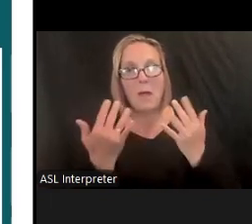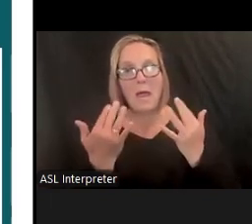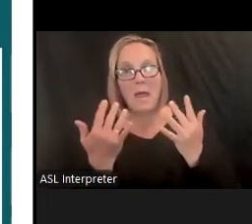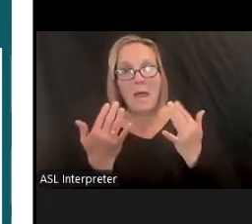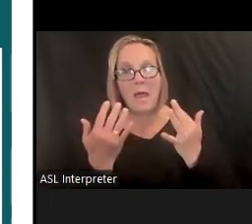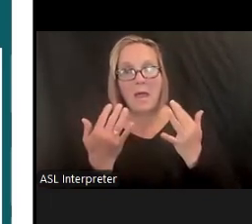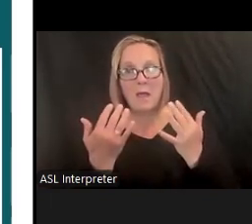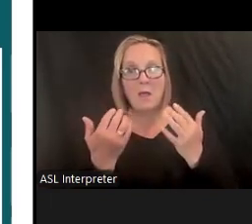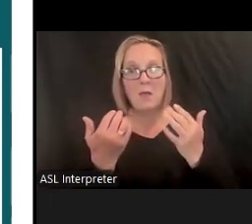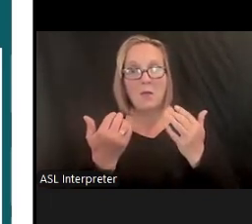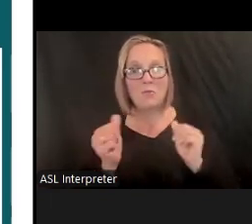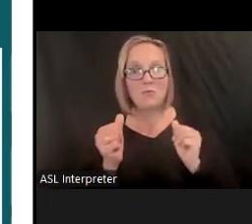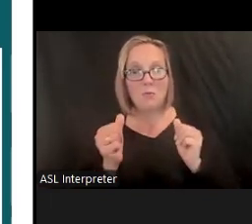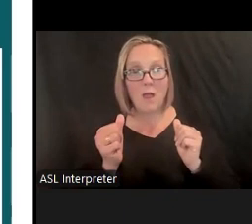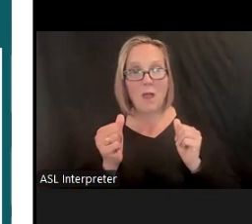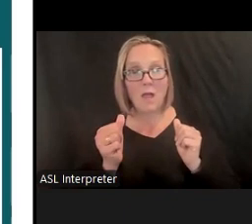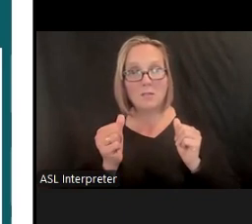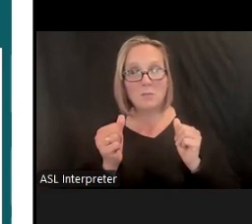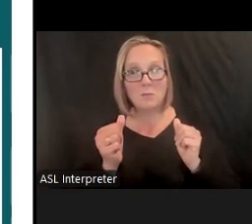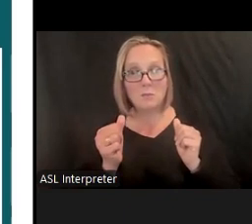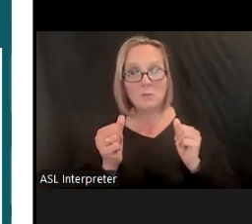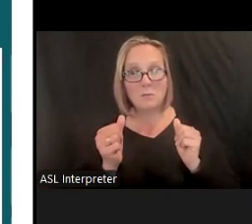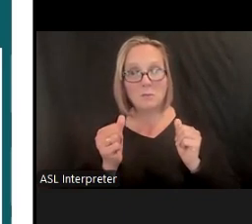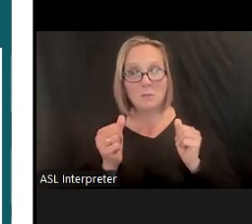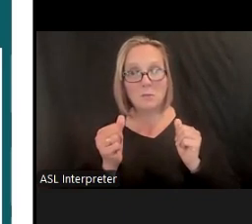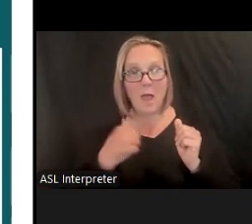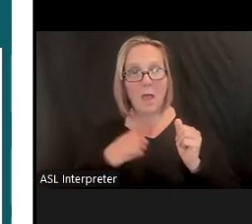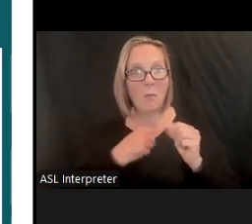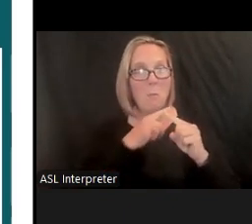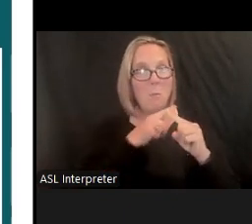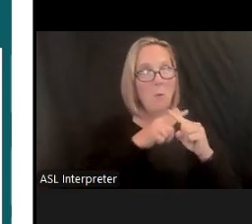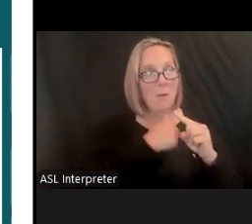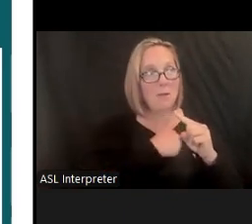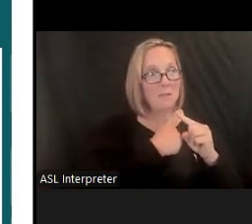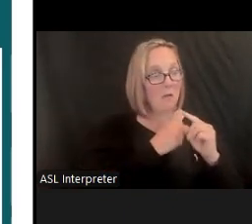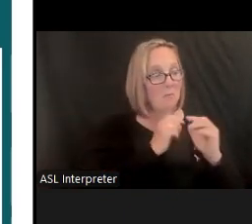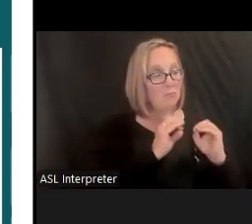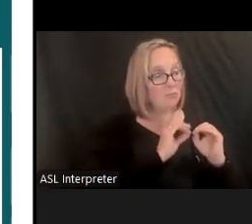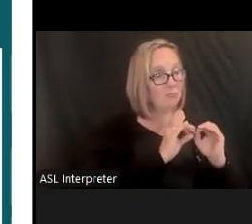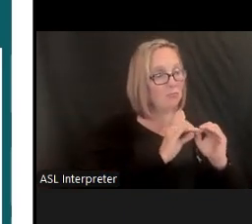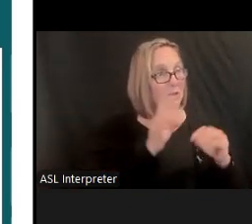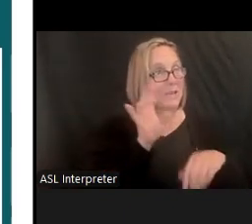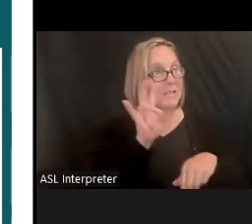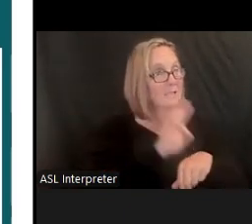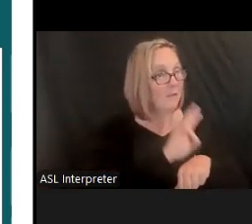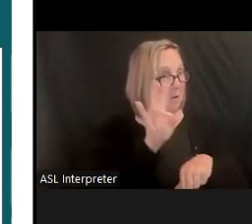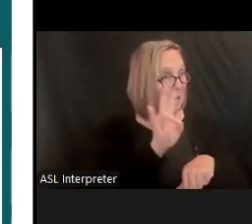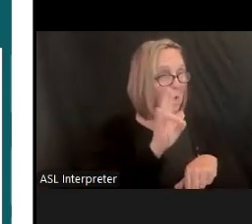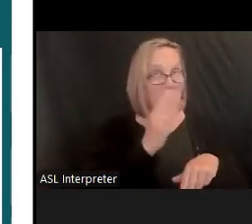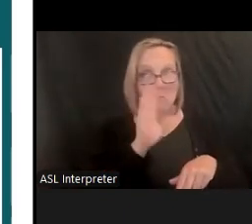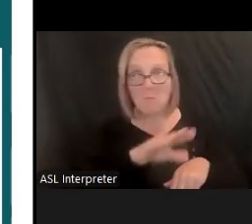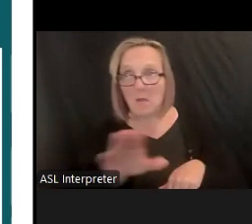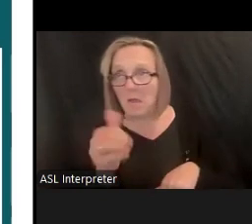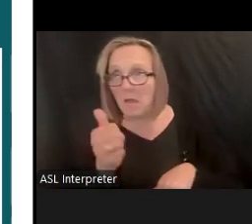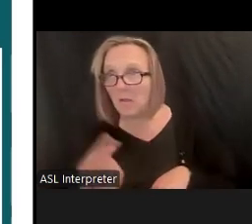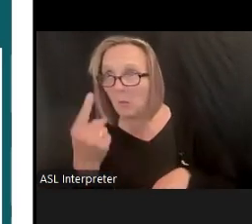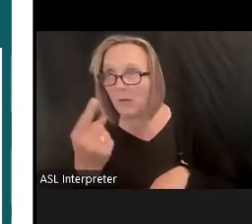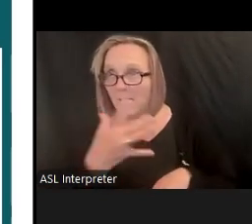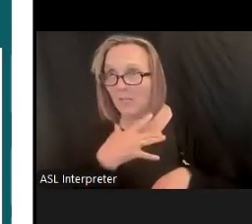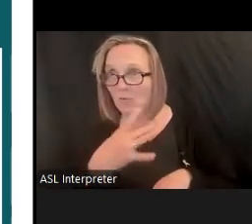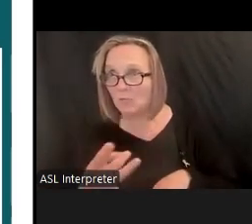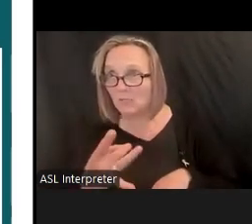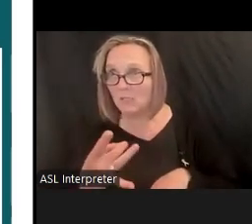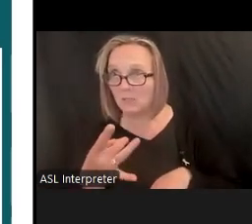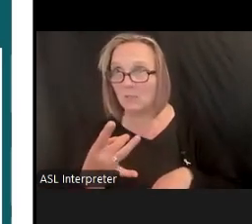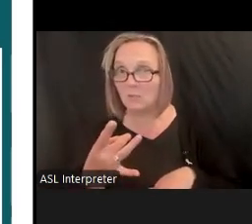then come back on. I'll come back on the microphone at 7 o'clock, and we'll see if anyone has indicated an interest to provide